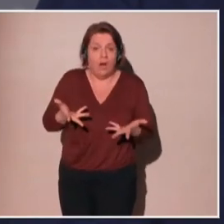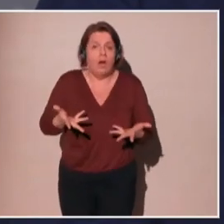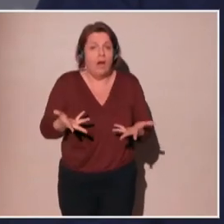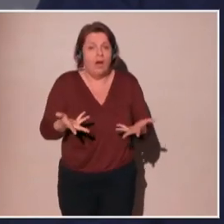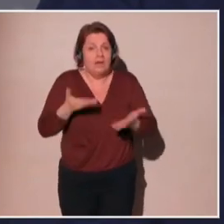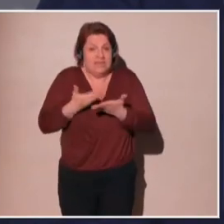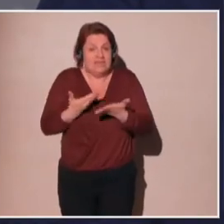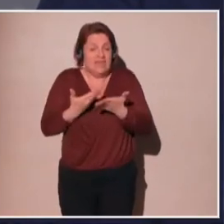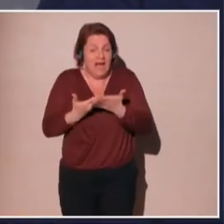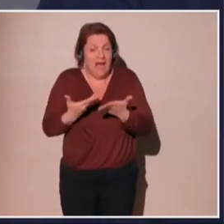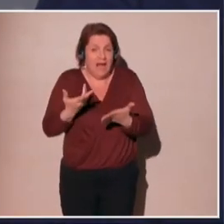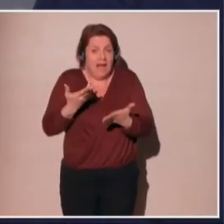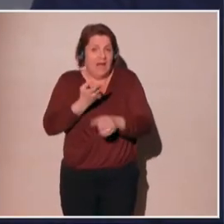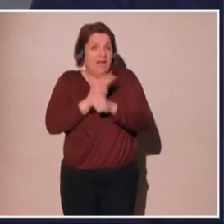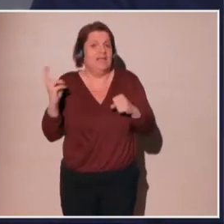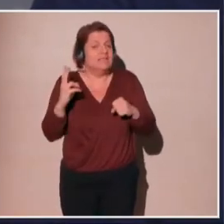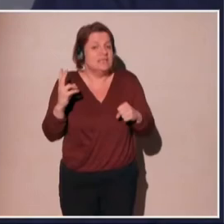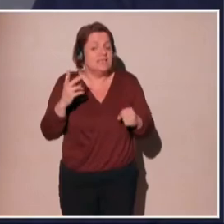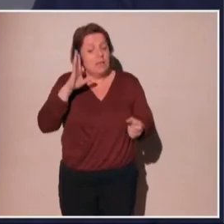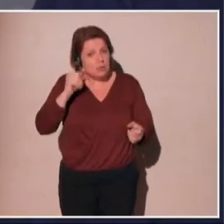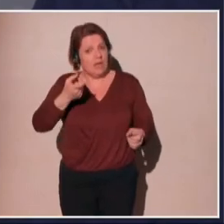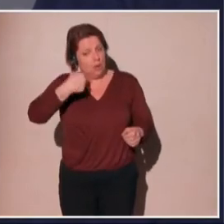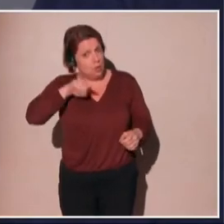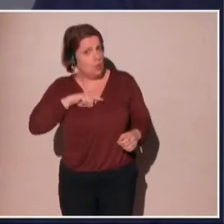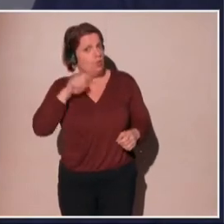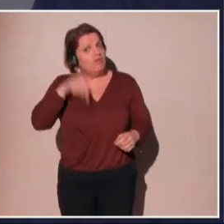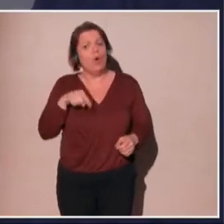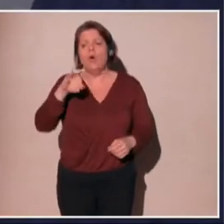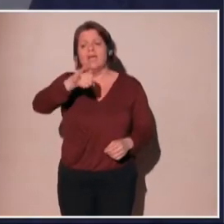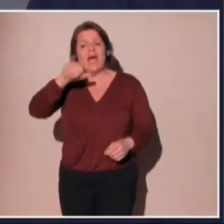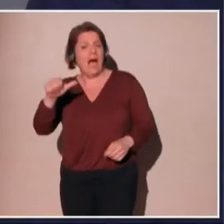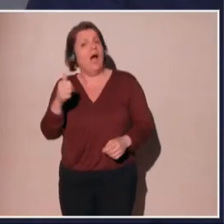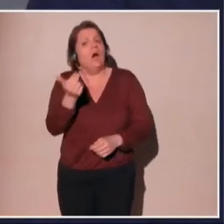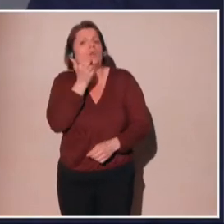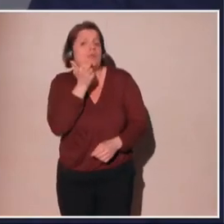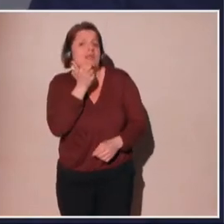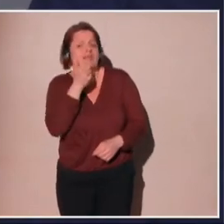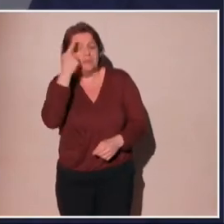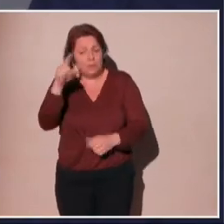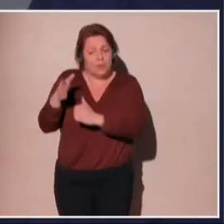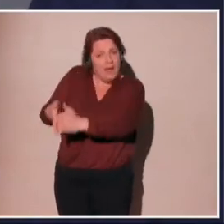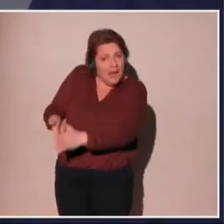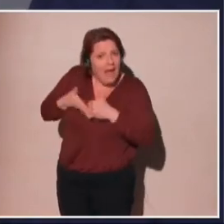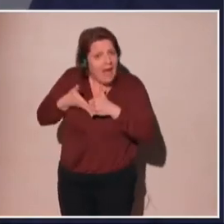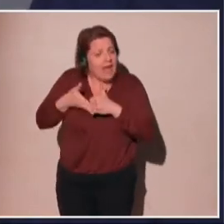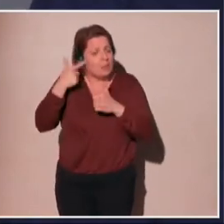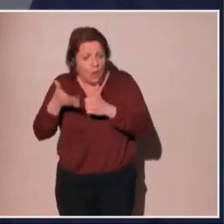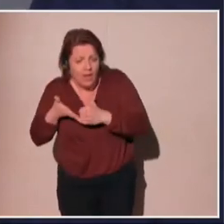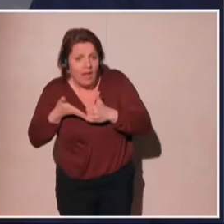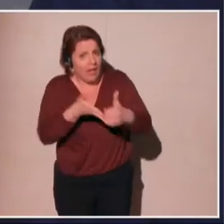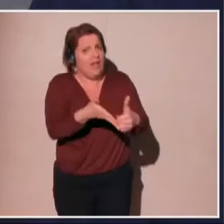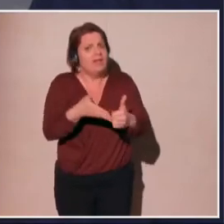AI should be used as a helper, not to create in our place, but really to help us take care of constraint and